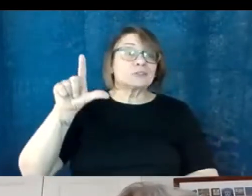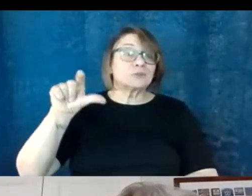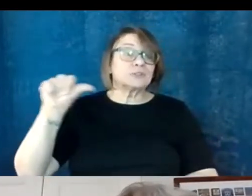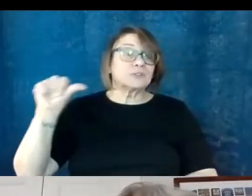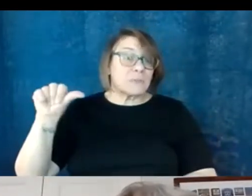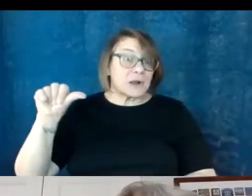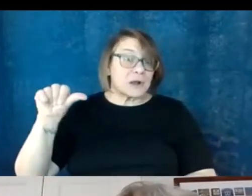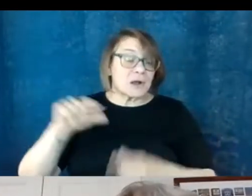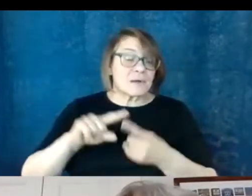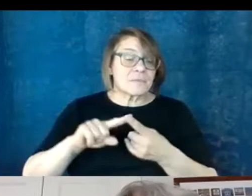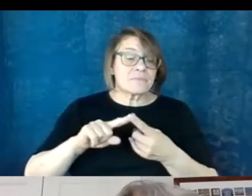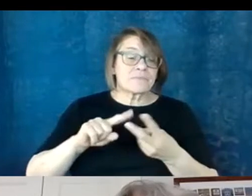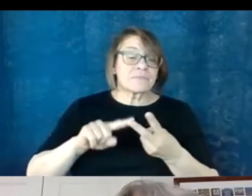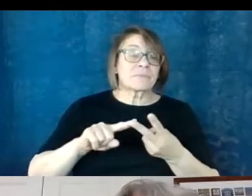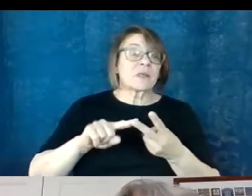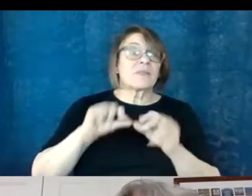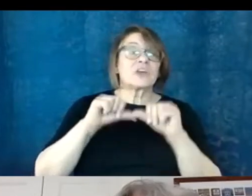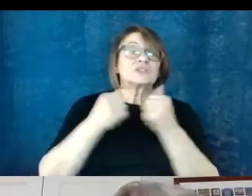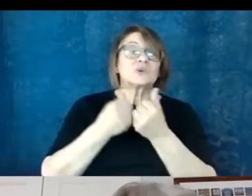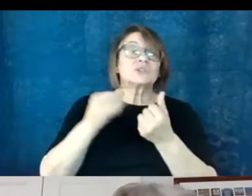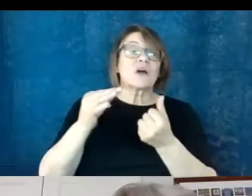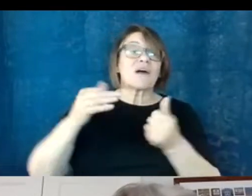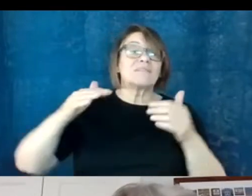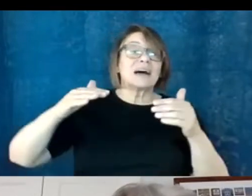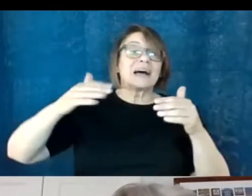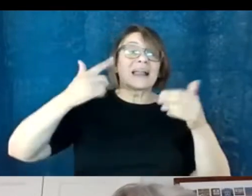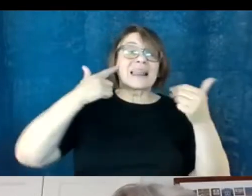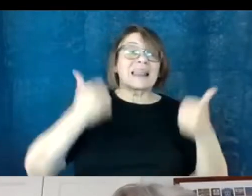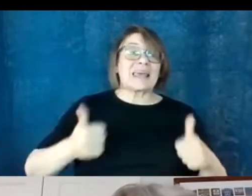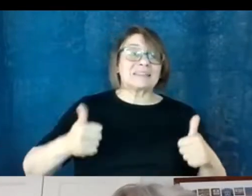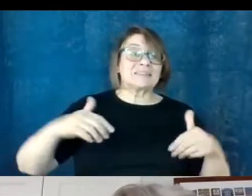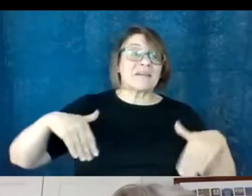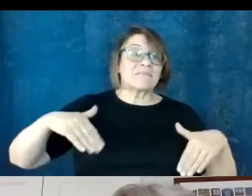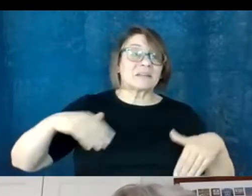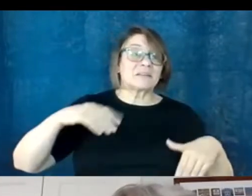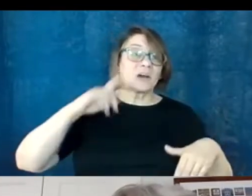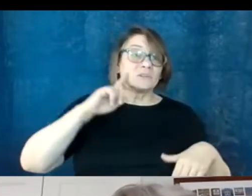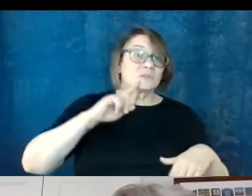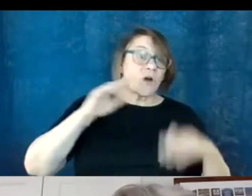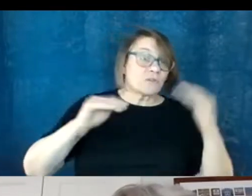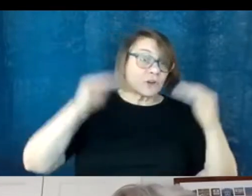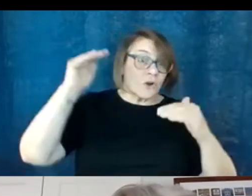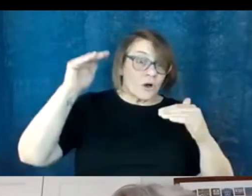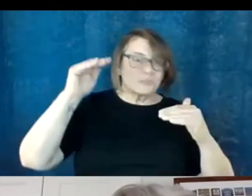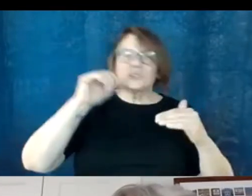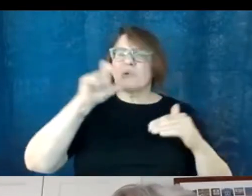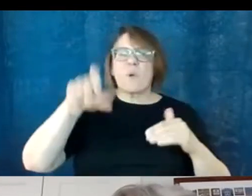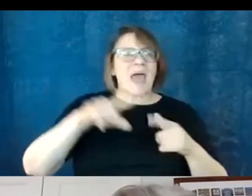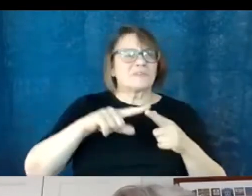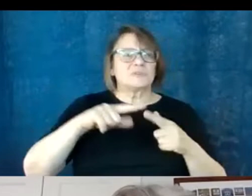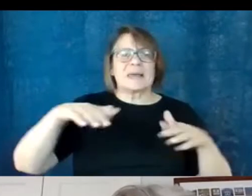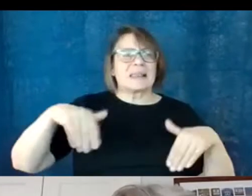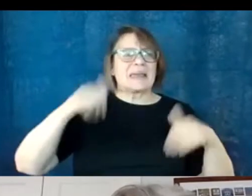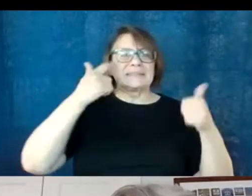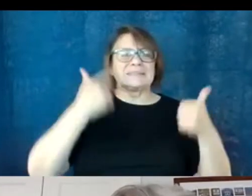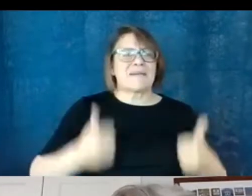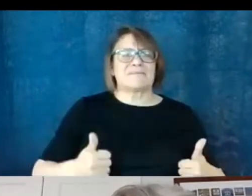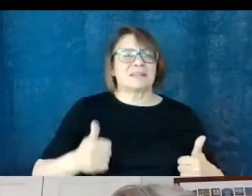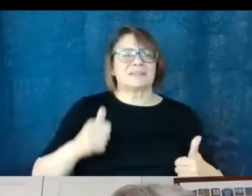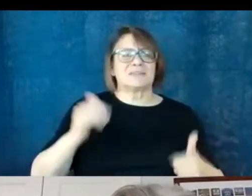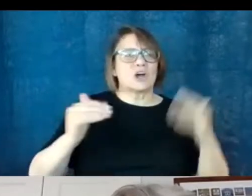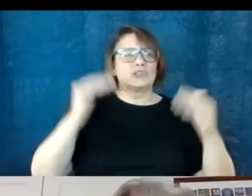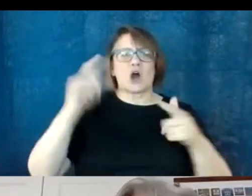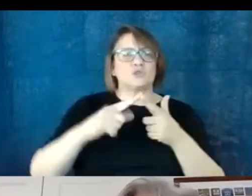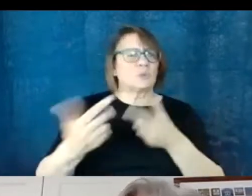good one is the Association of Late Deafened Adults. You don't actually have to be a late deafened adult to participate